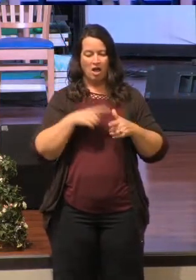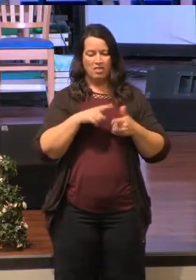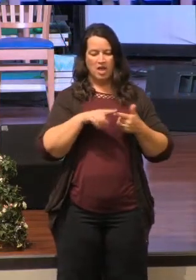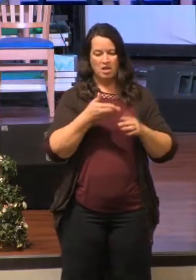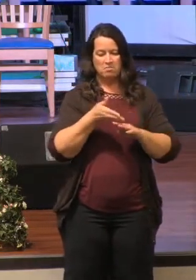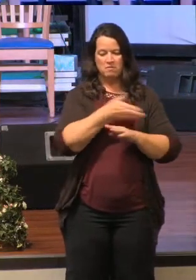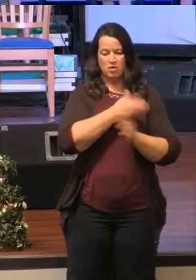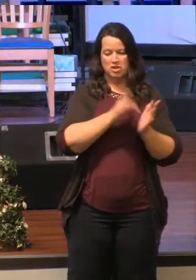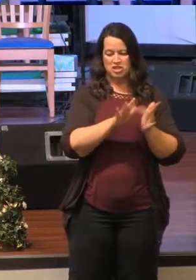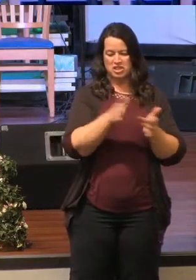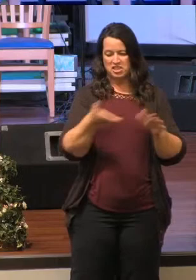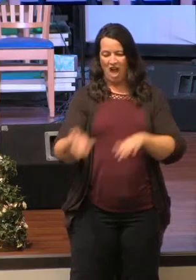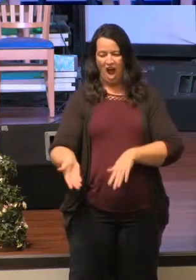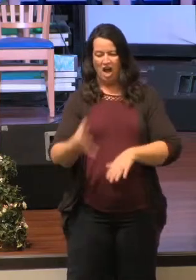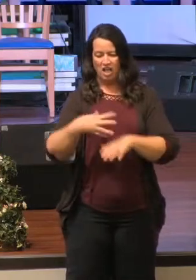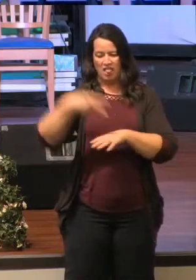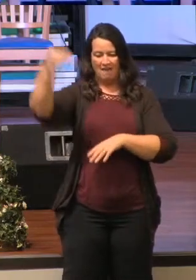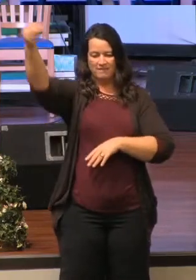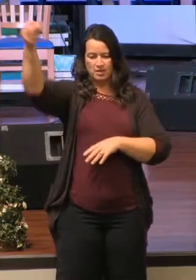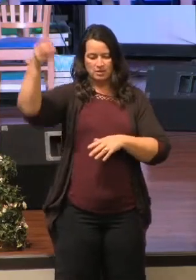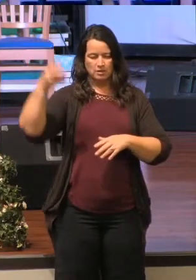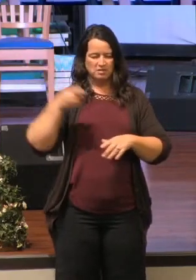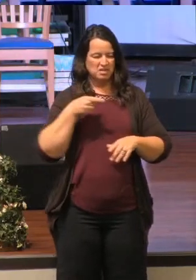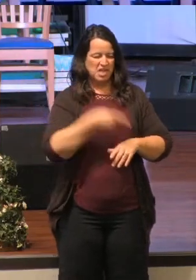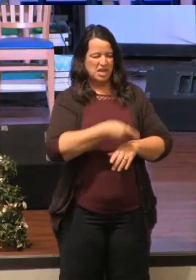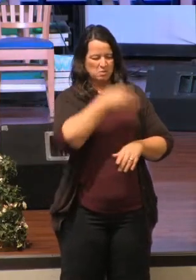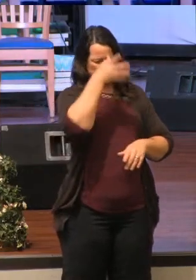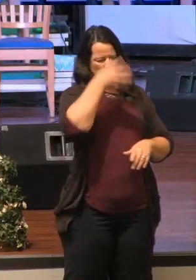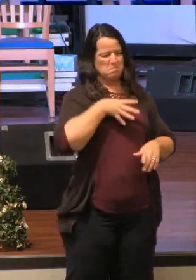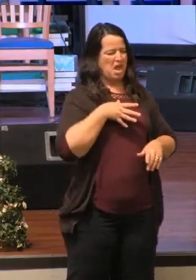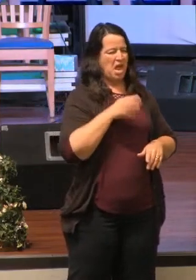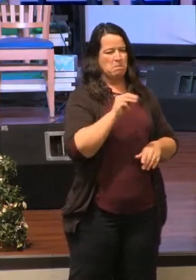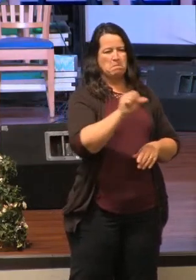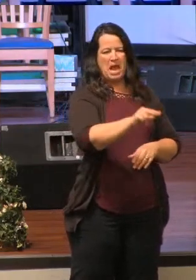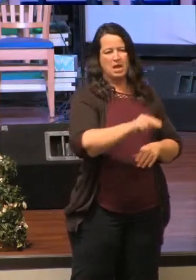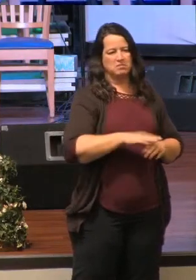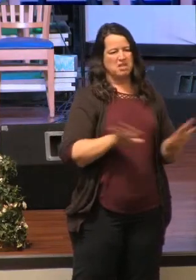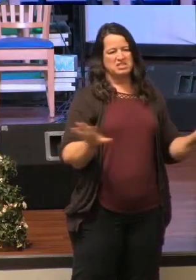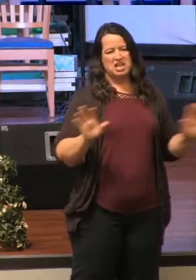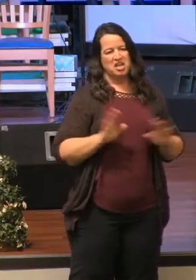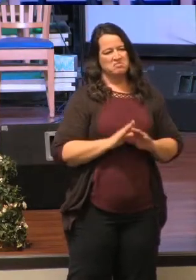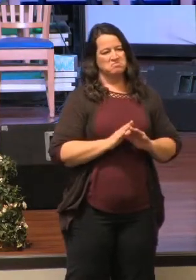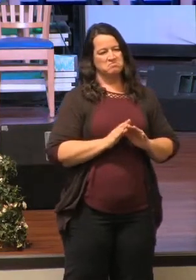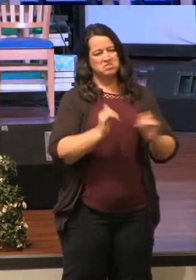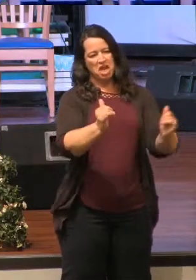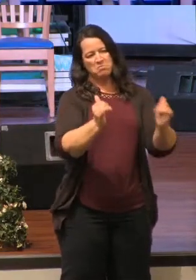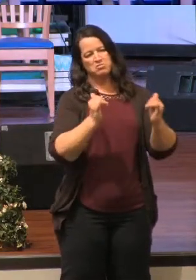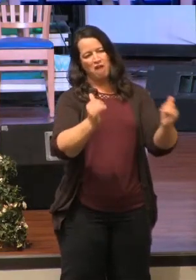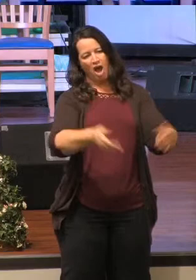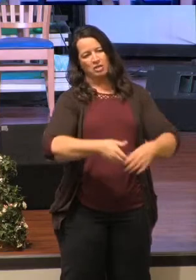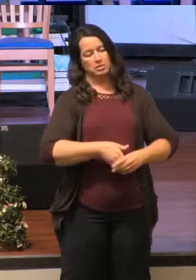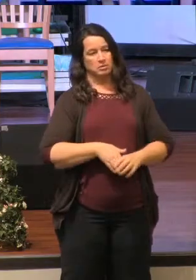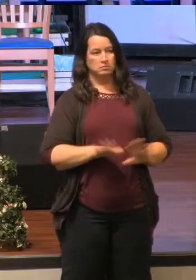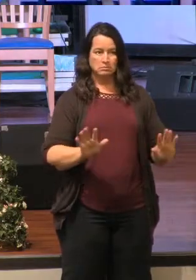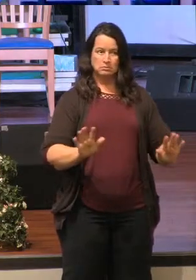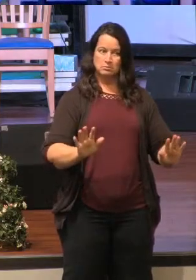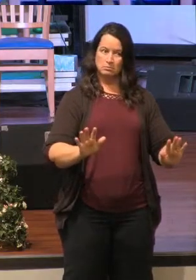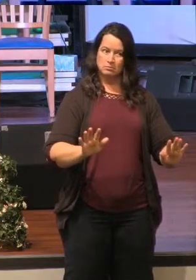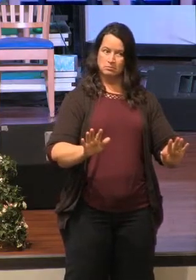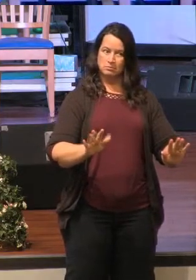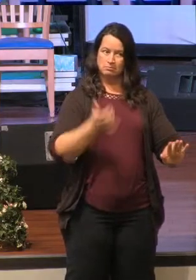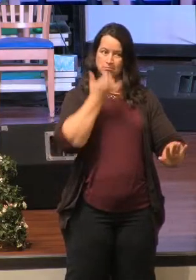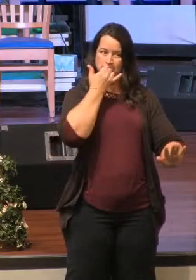And he died just like you and I, just a man. Just ashes to ashes, dust to dust. Put him in the...